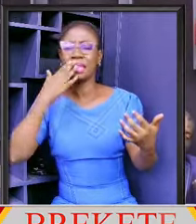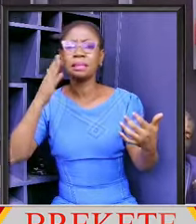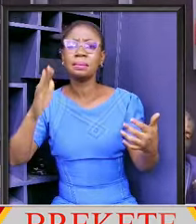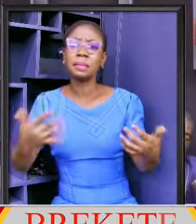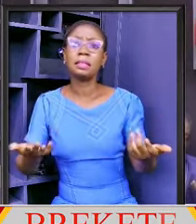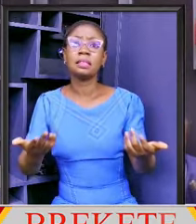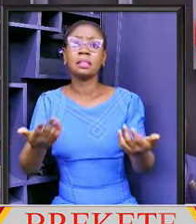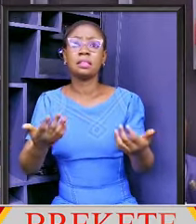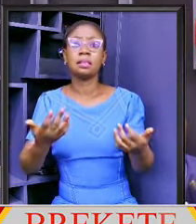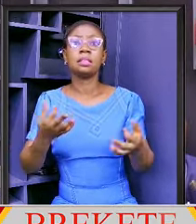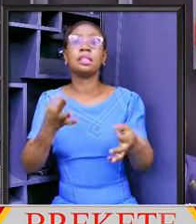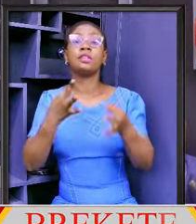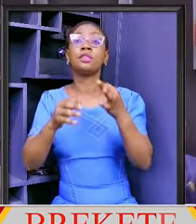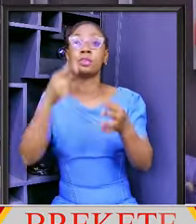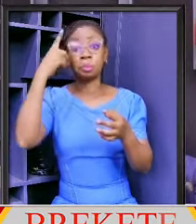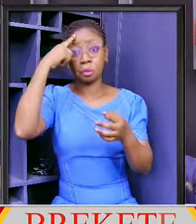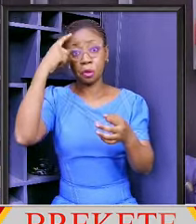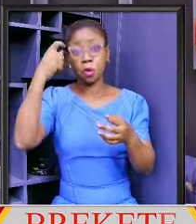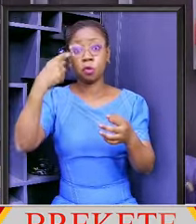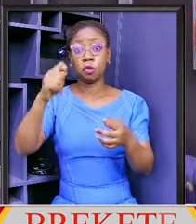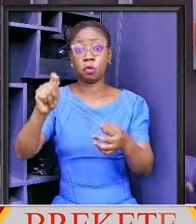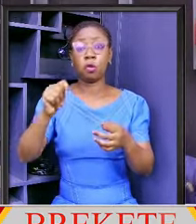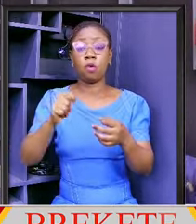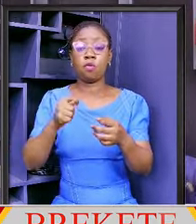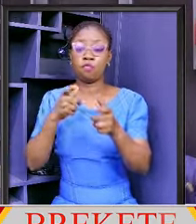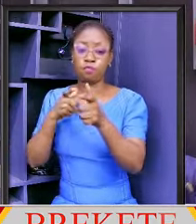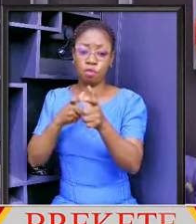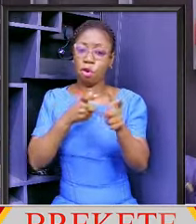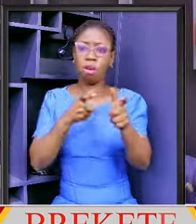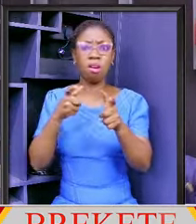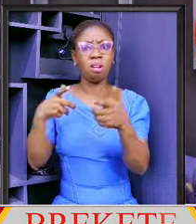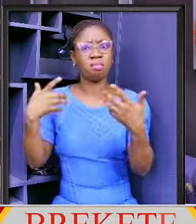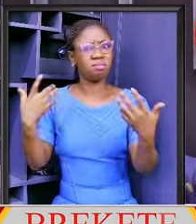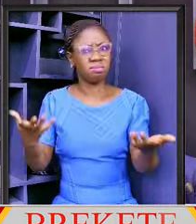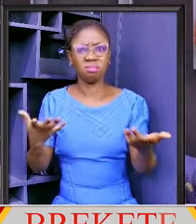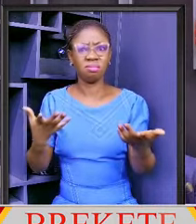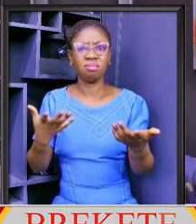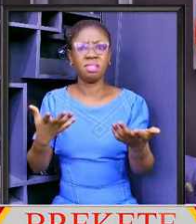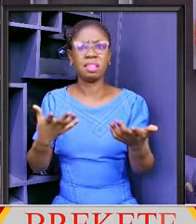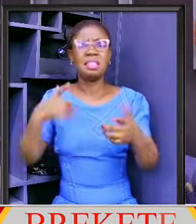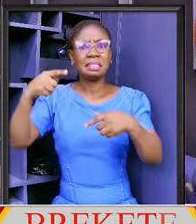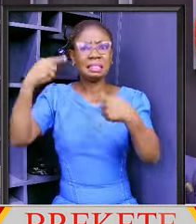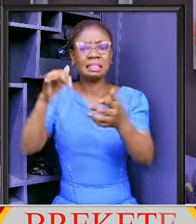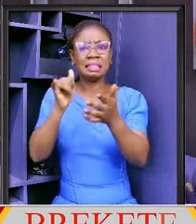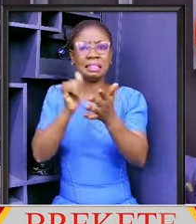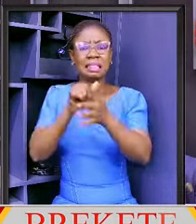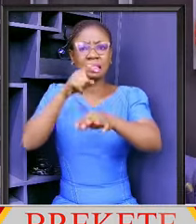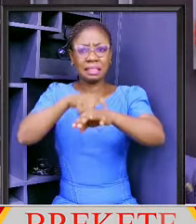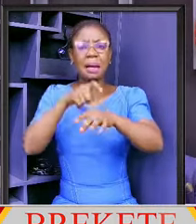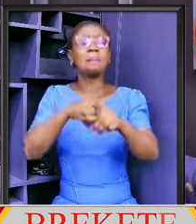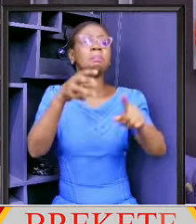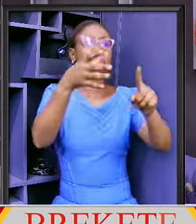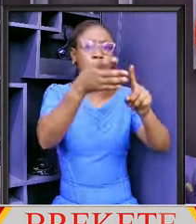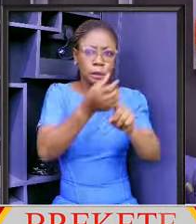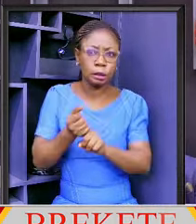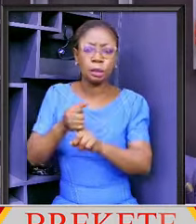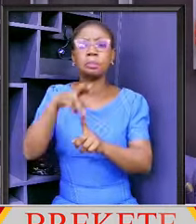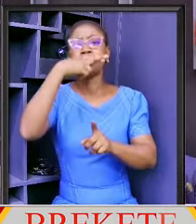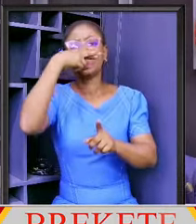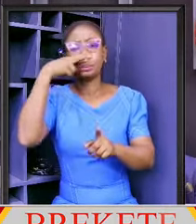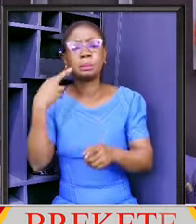they close the border, arms no day, insecurity no day, they not kidnap people, children. So which reason do they have?